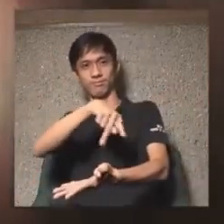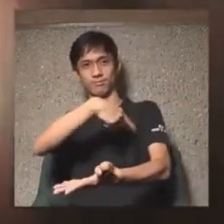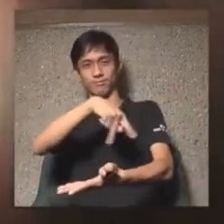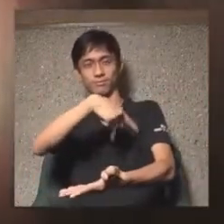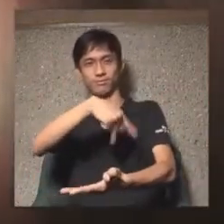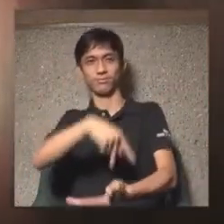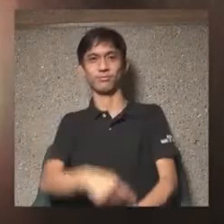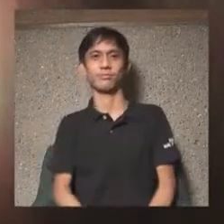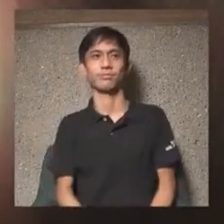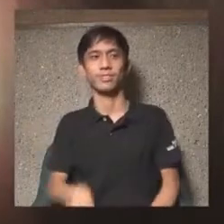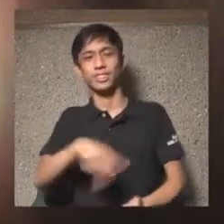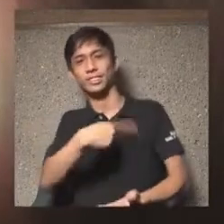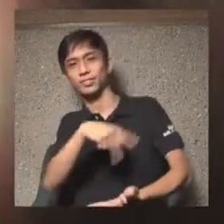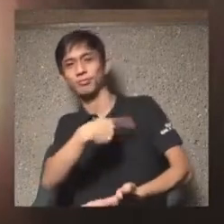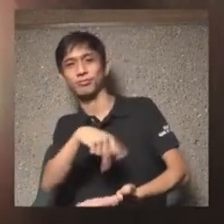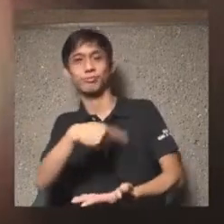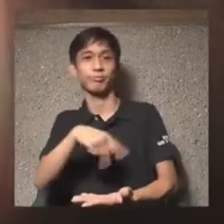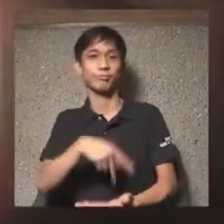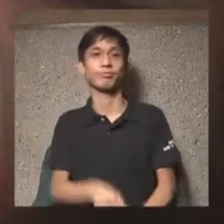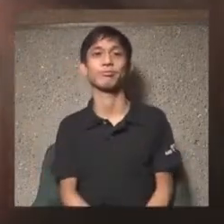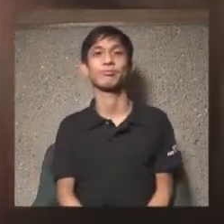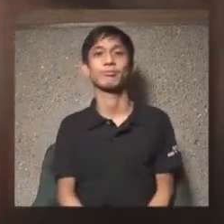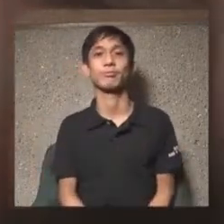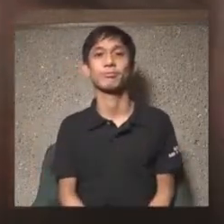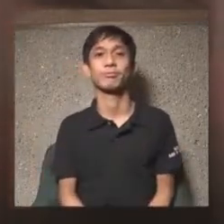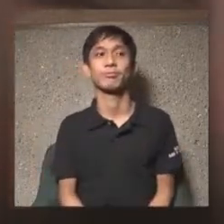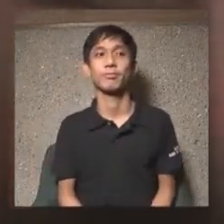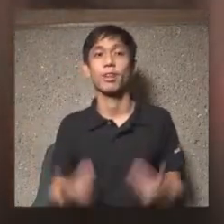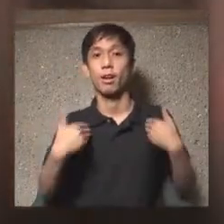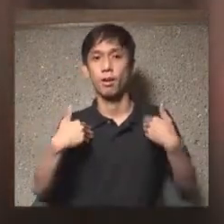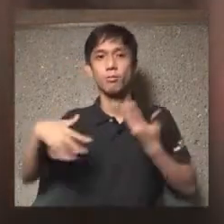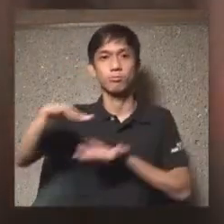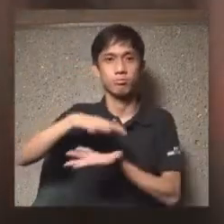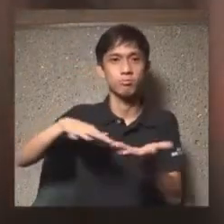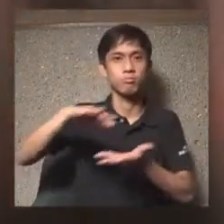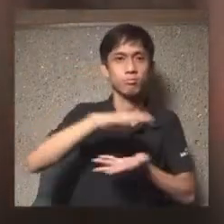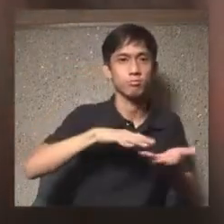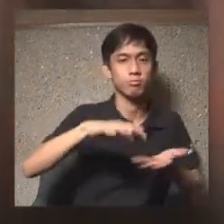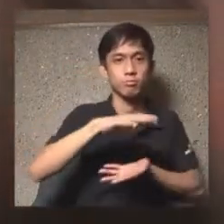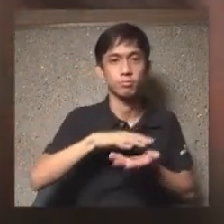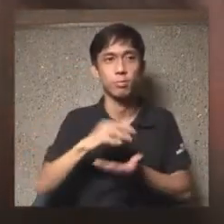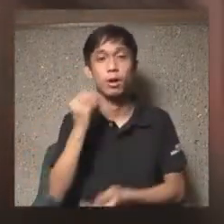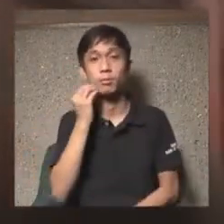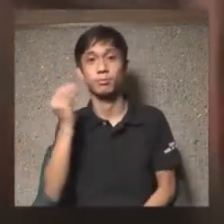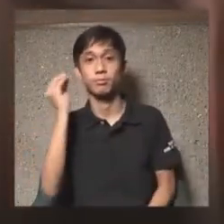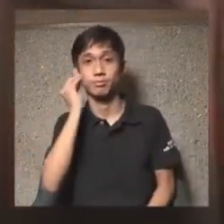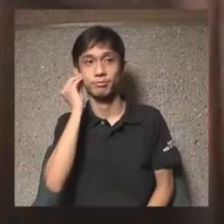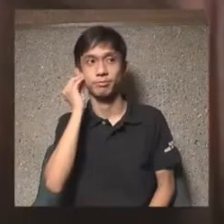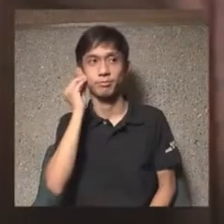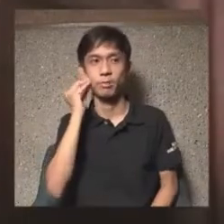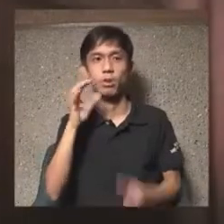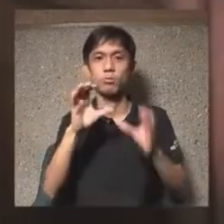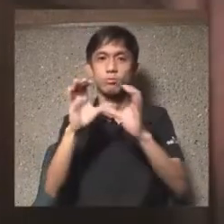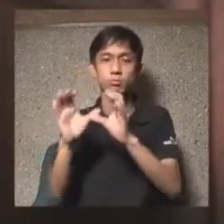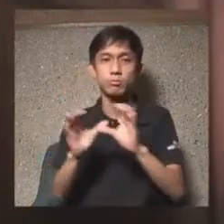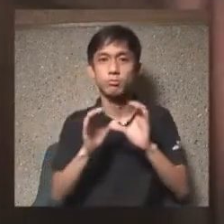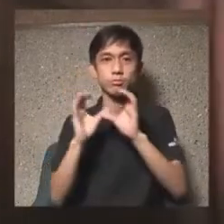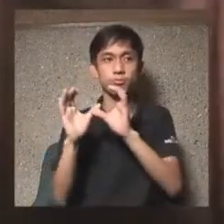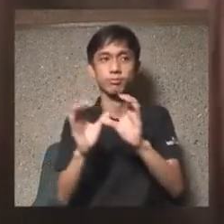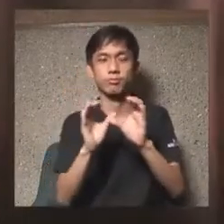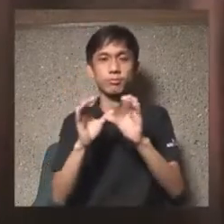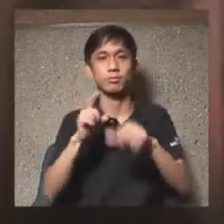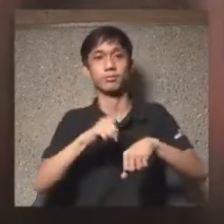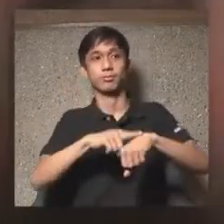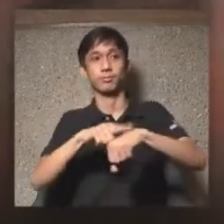And there were parties at home and in different places where it was common at that time to have dance